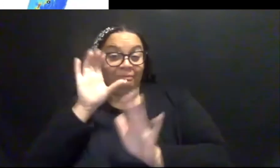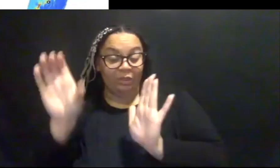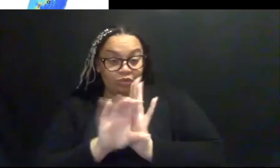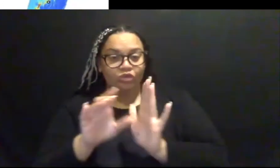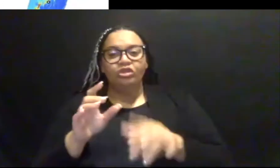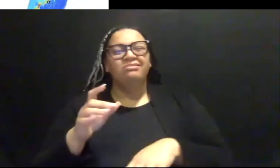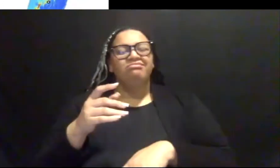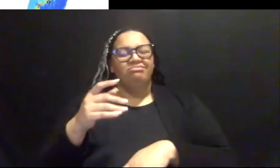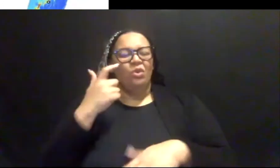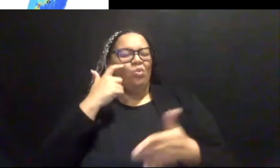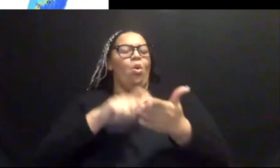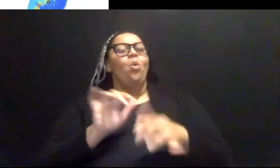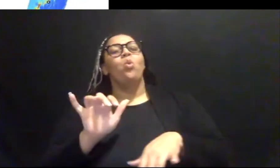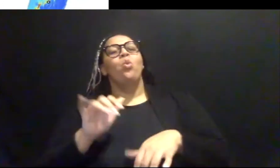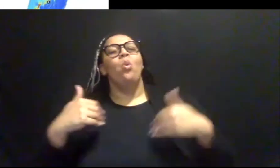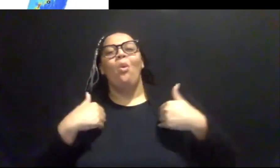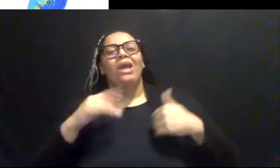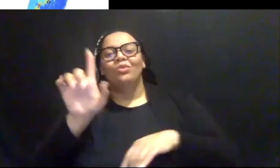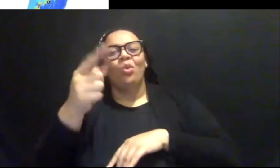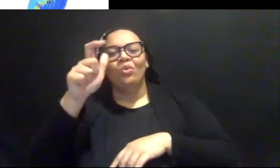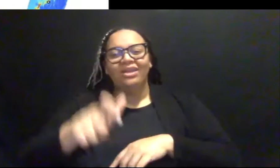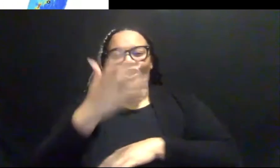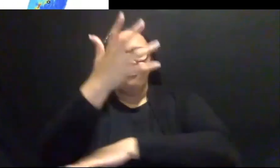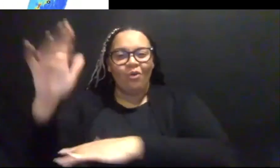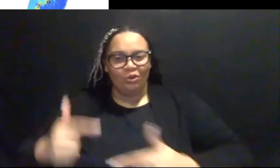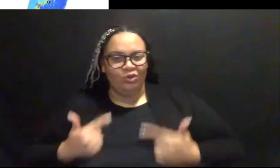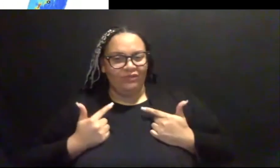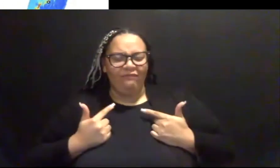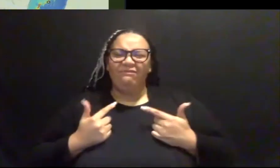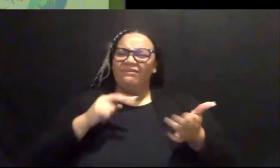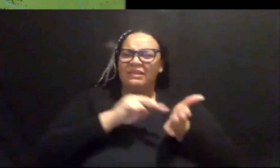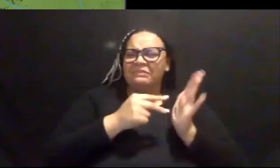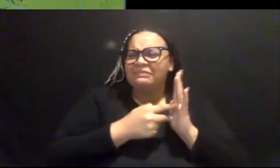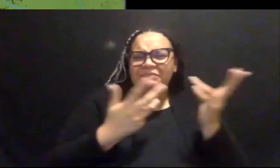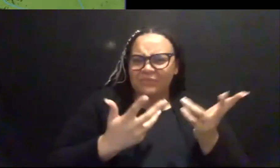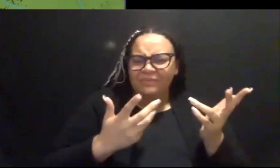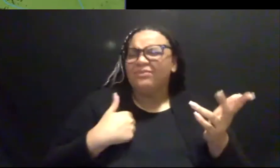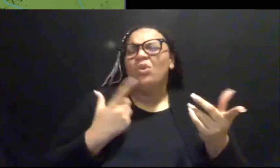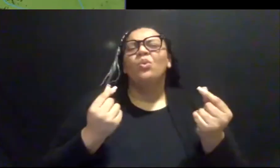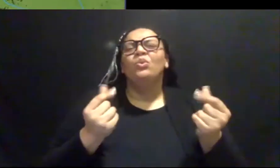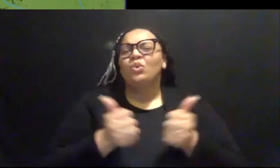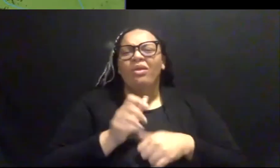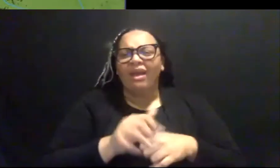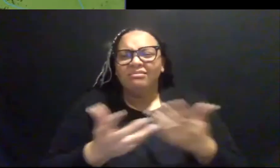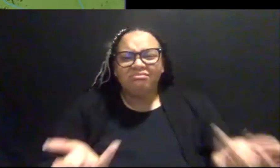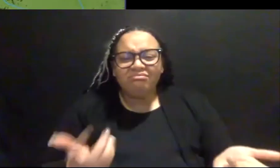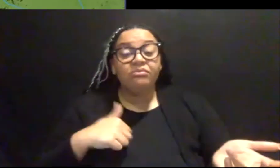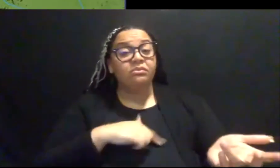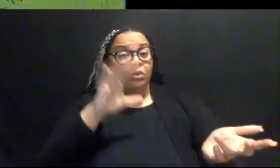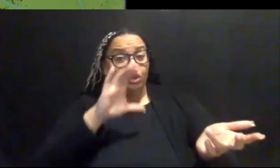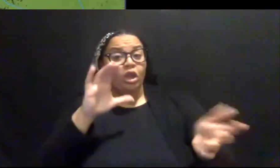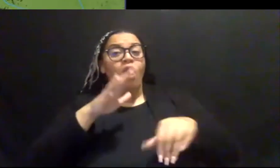need forest in order to survive. But so what does this mean, right? What do we do with this? Well, the first thing is we can look at it on a much